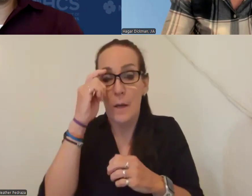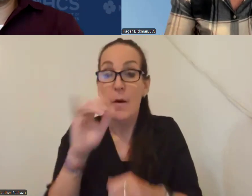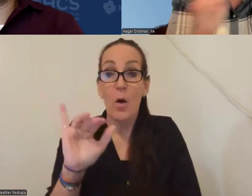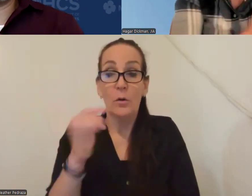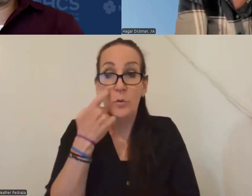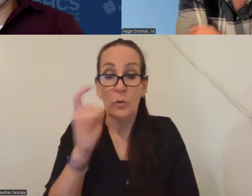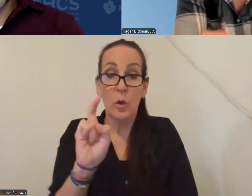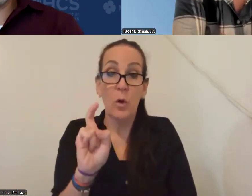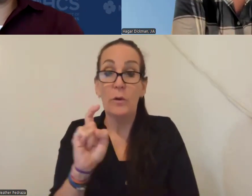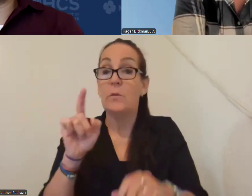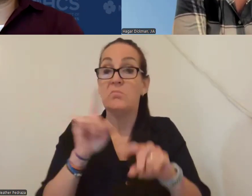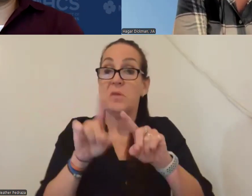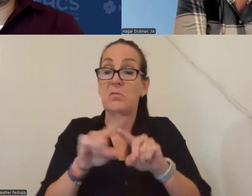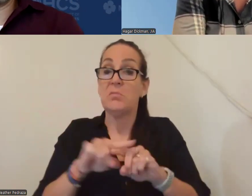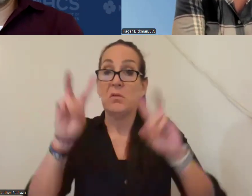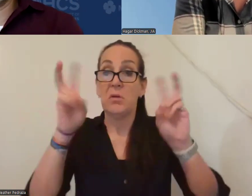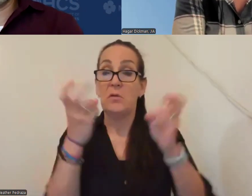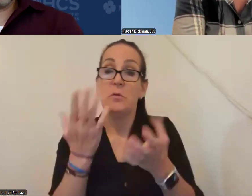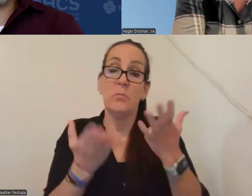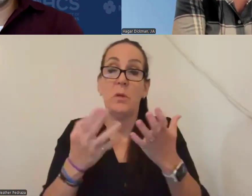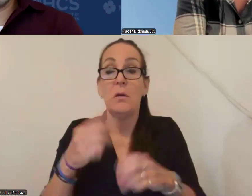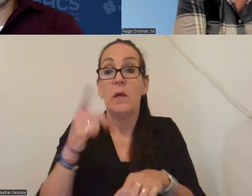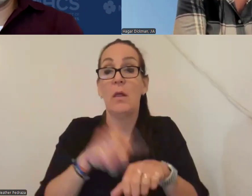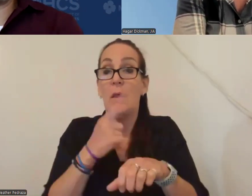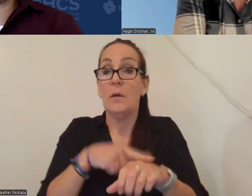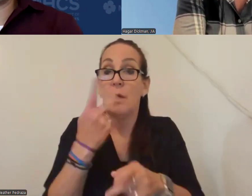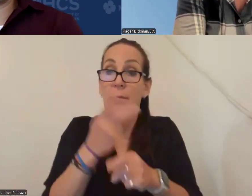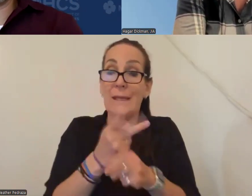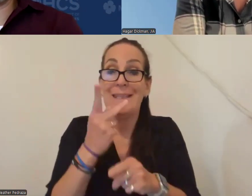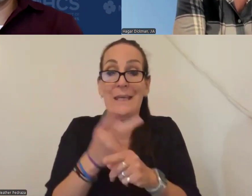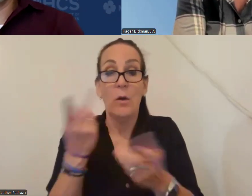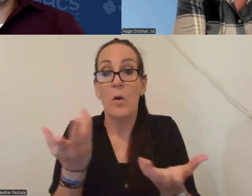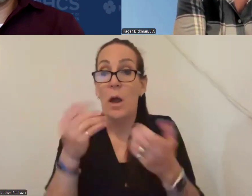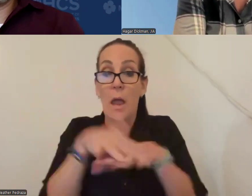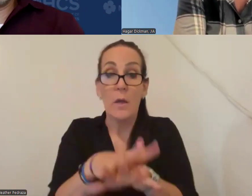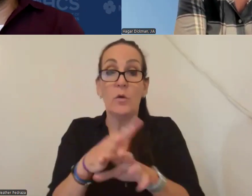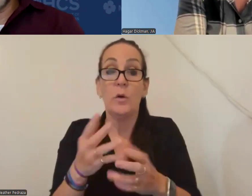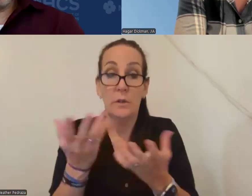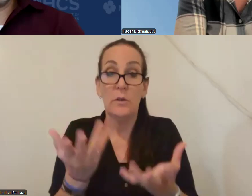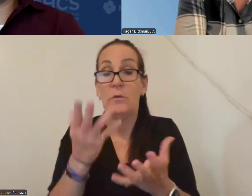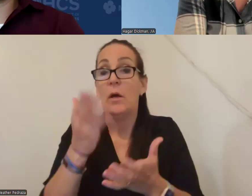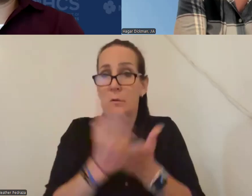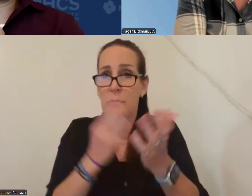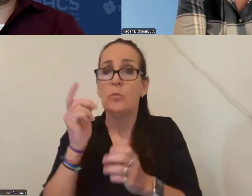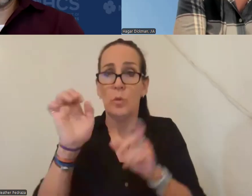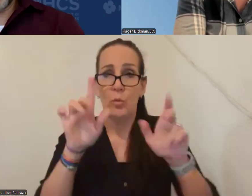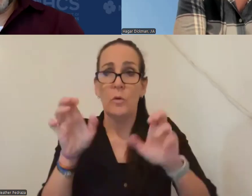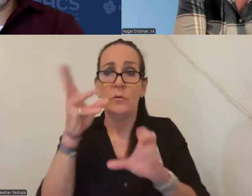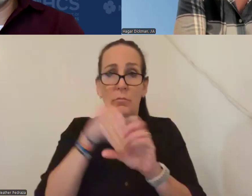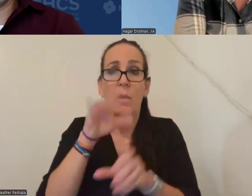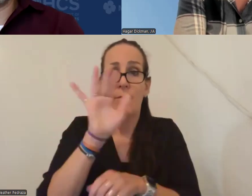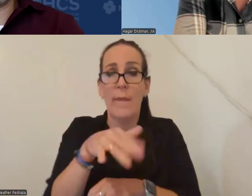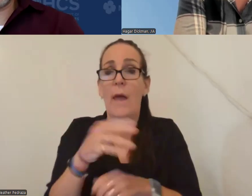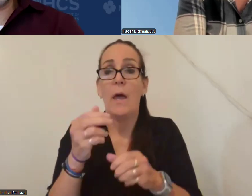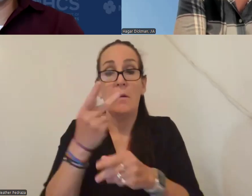recognizing issues seen in the long-term care integration. Questions raised around, that continuity of care process,